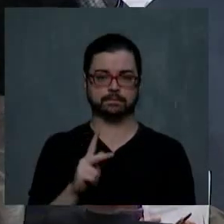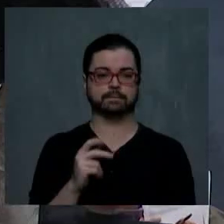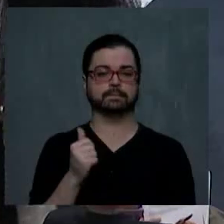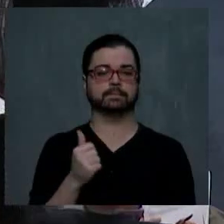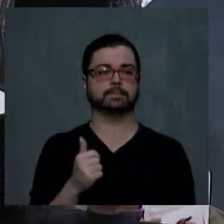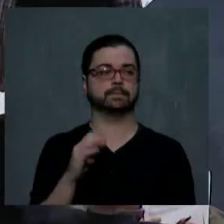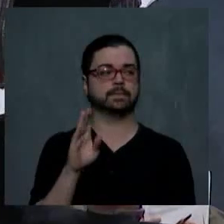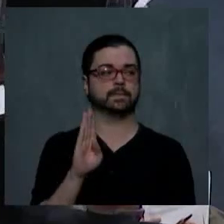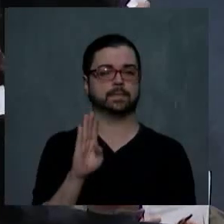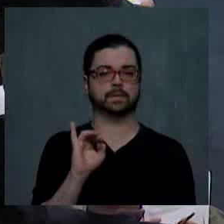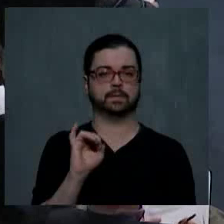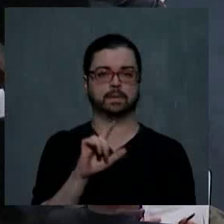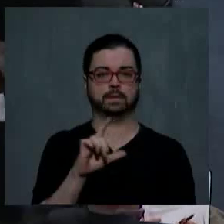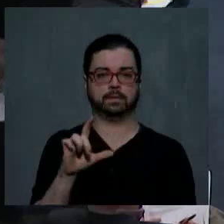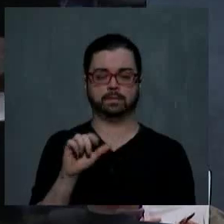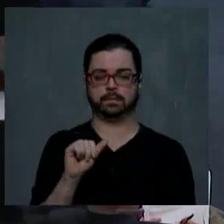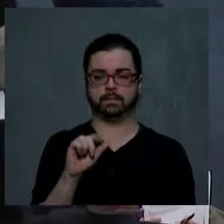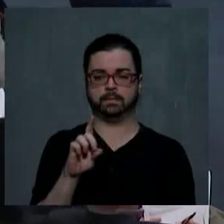Bill Adcock.